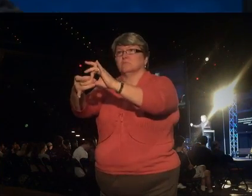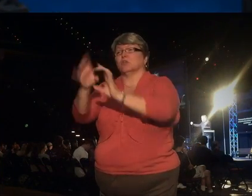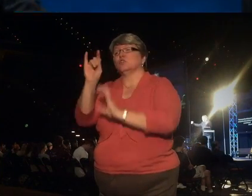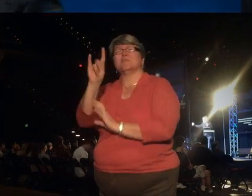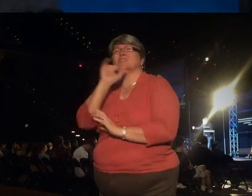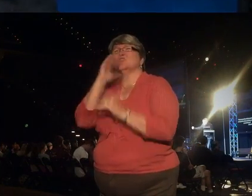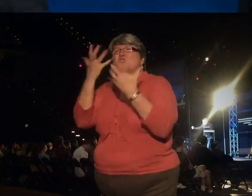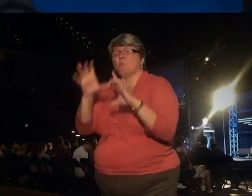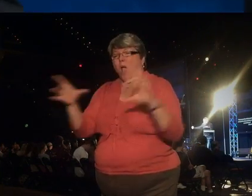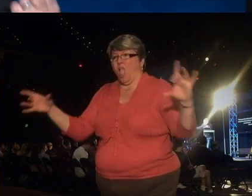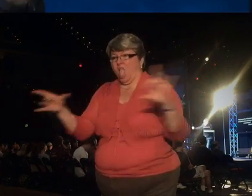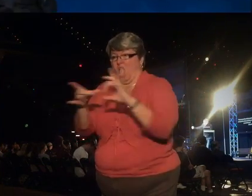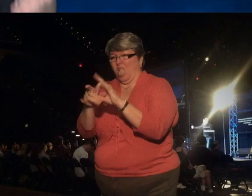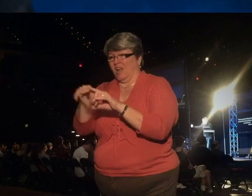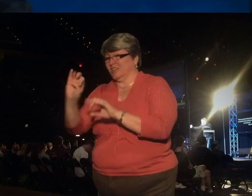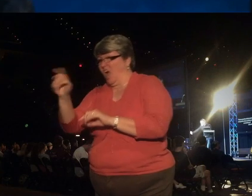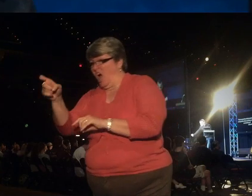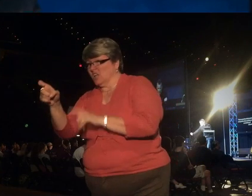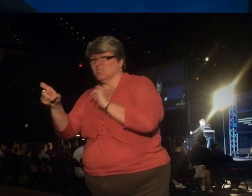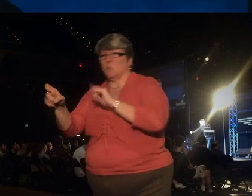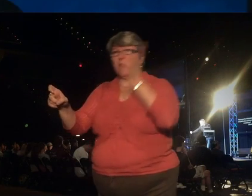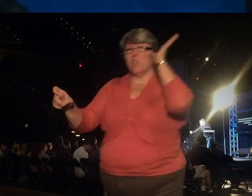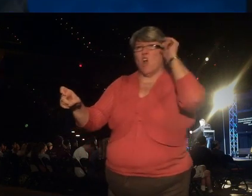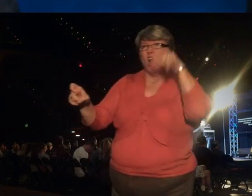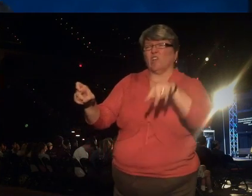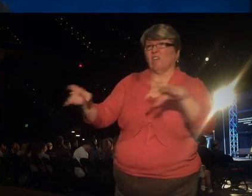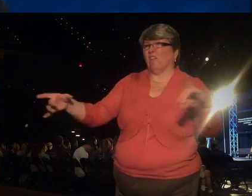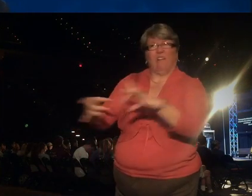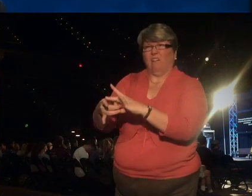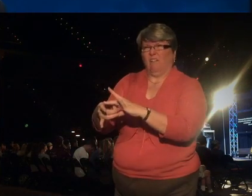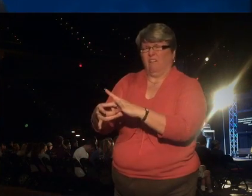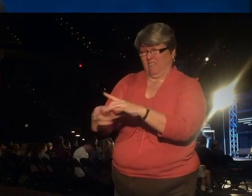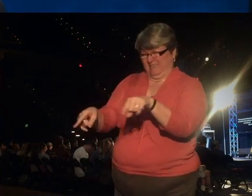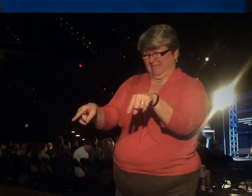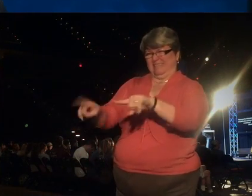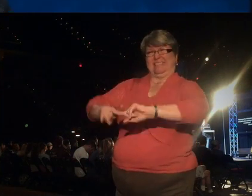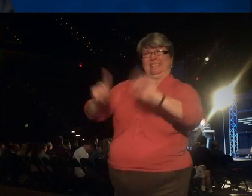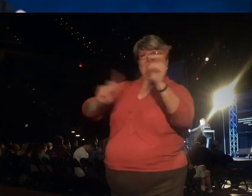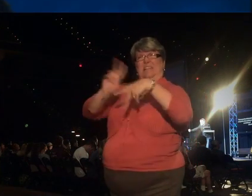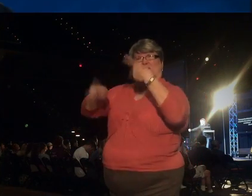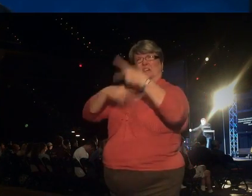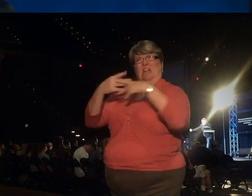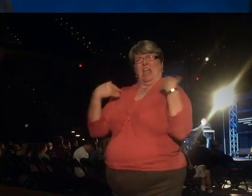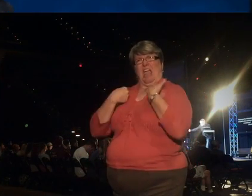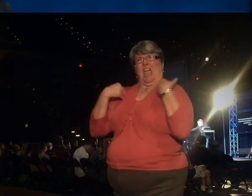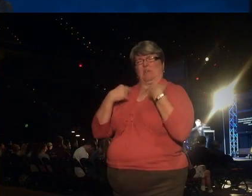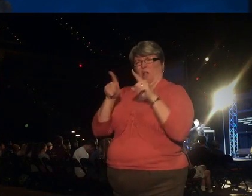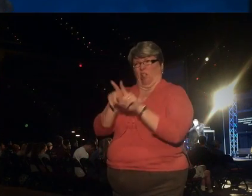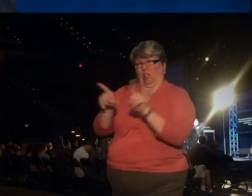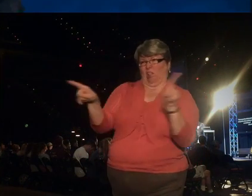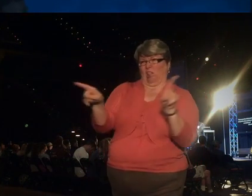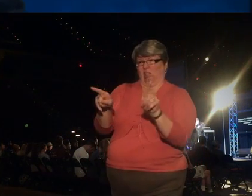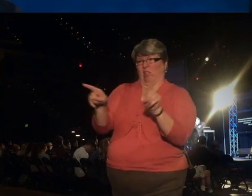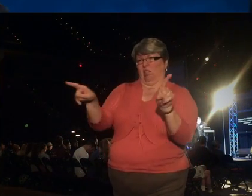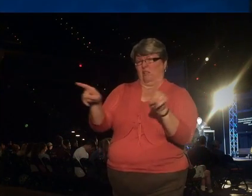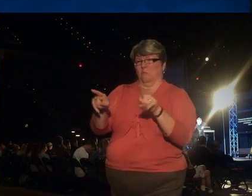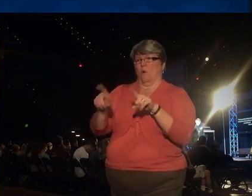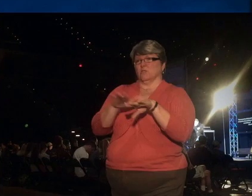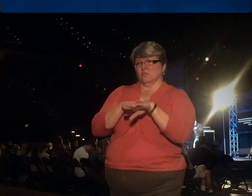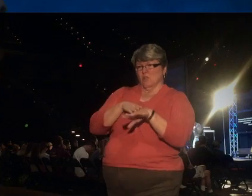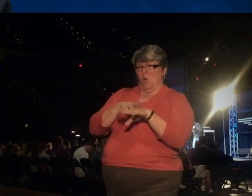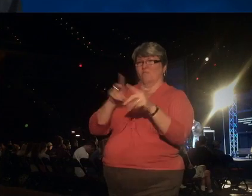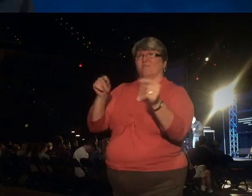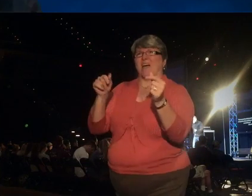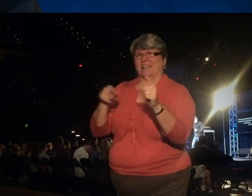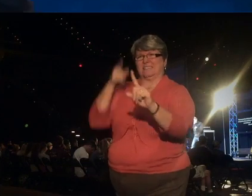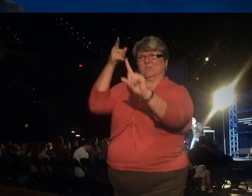don't want to yoke up an ox with a donkey. They're 2 different kind of animals. moving at two different kind of paces with two different kind of